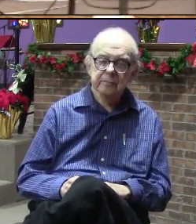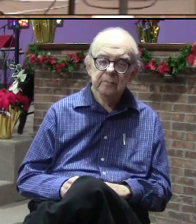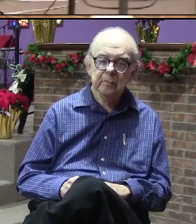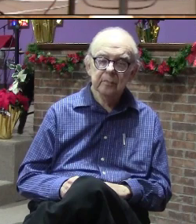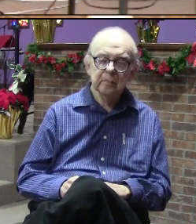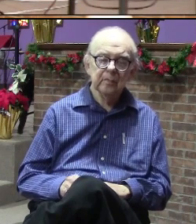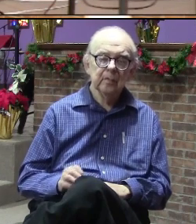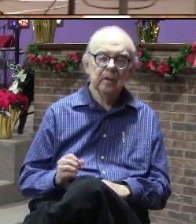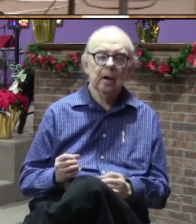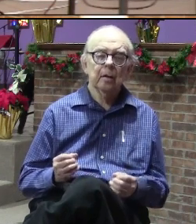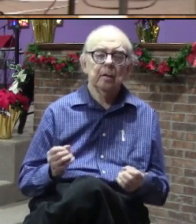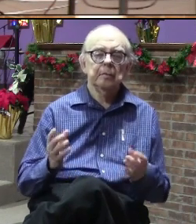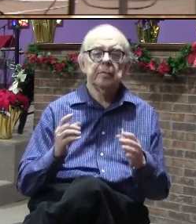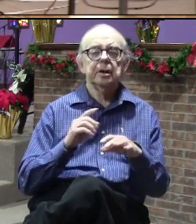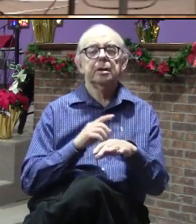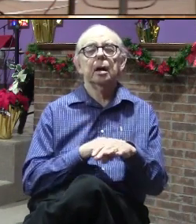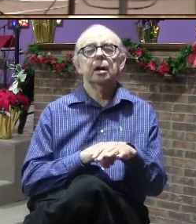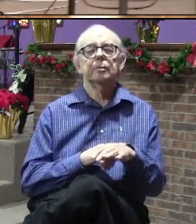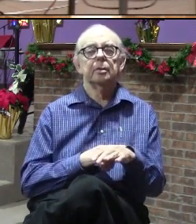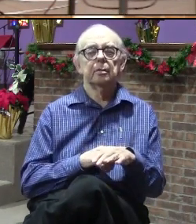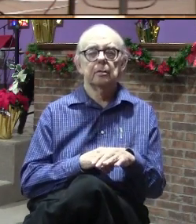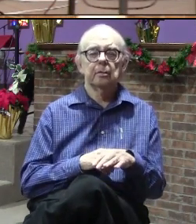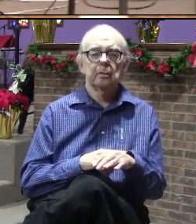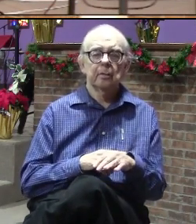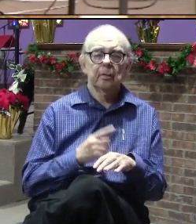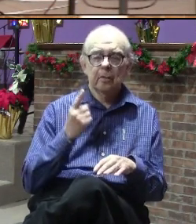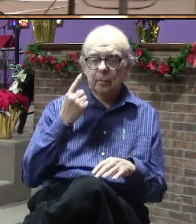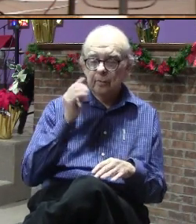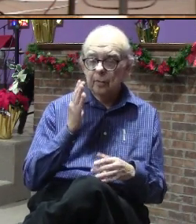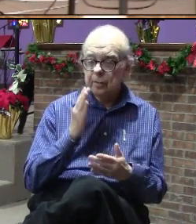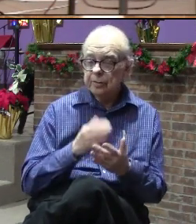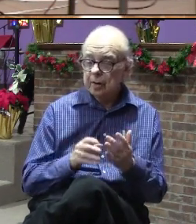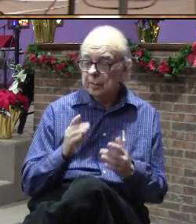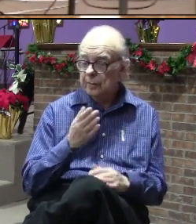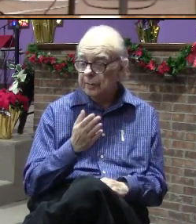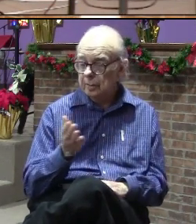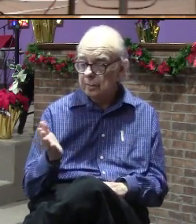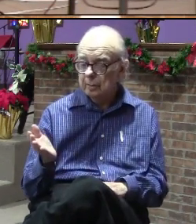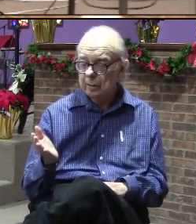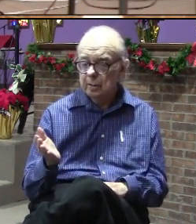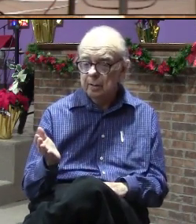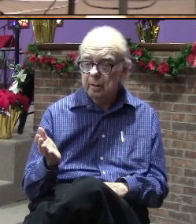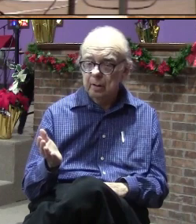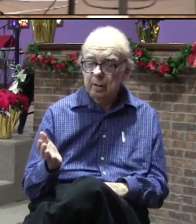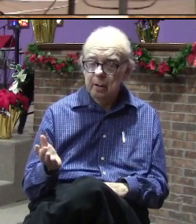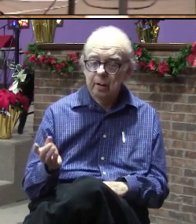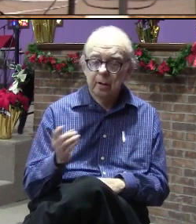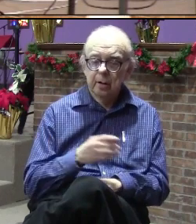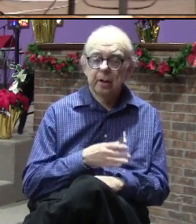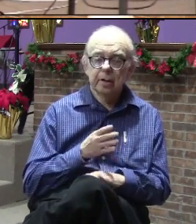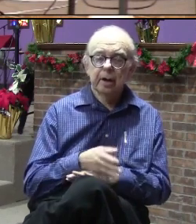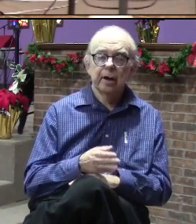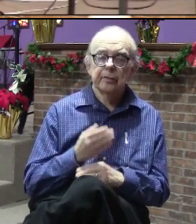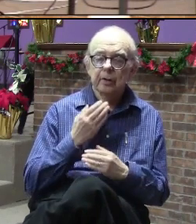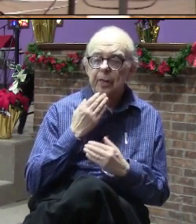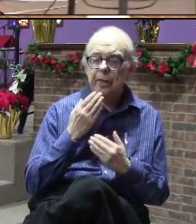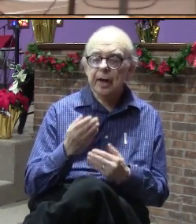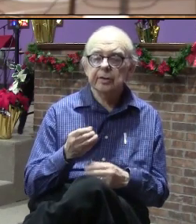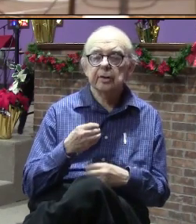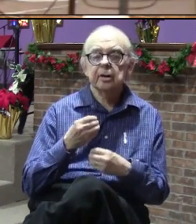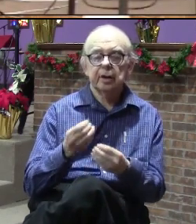And so a lot of times, for some of you, the day after Thanksgiving,